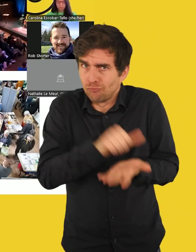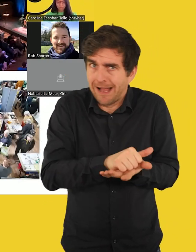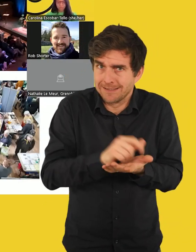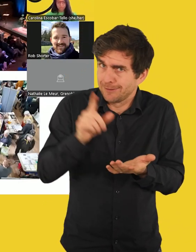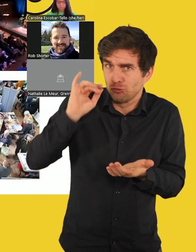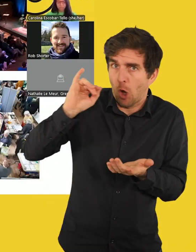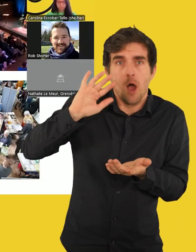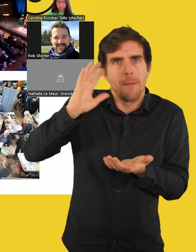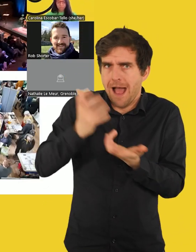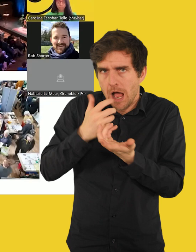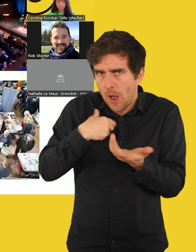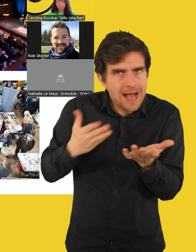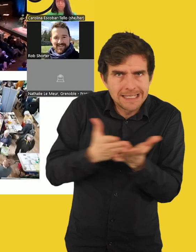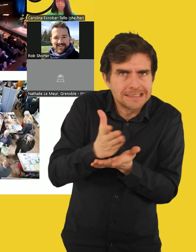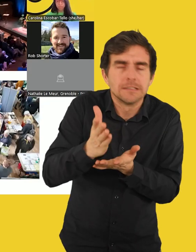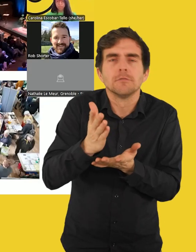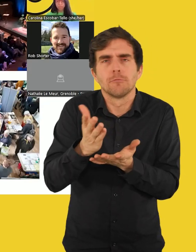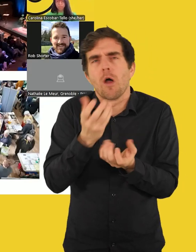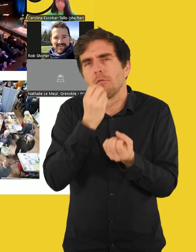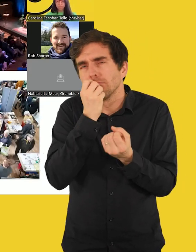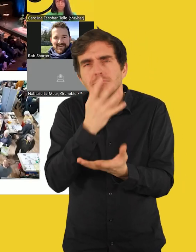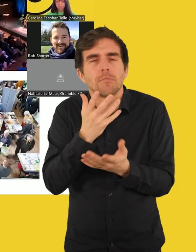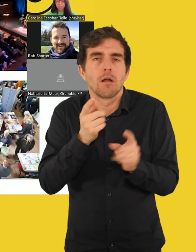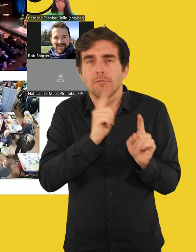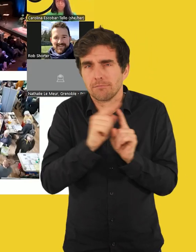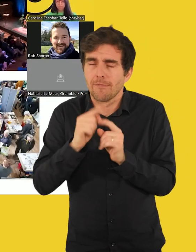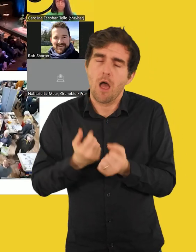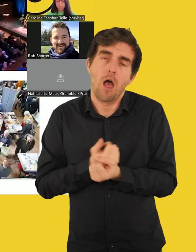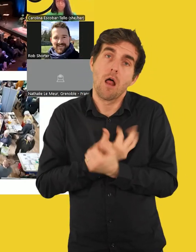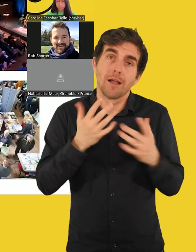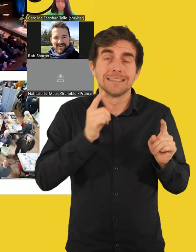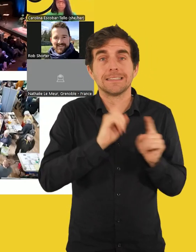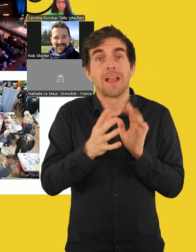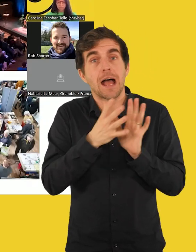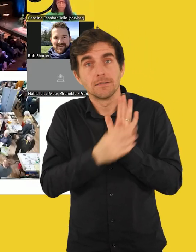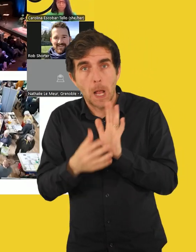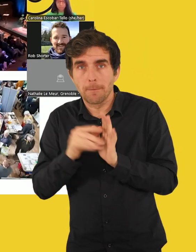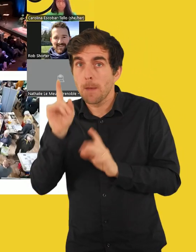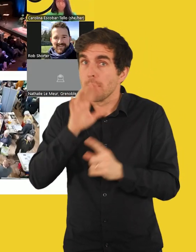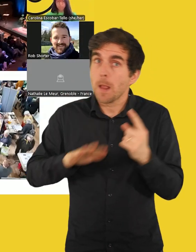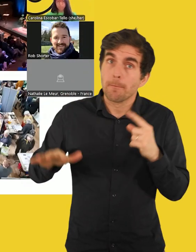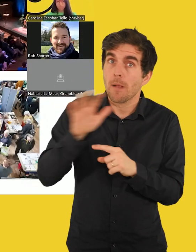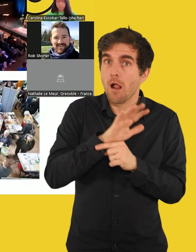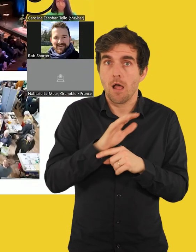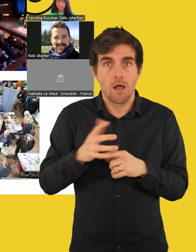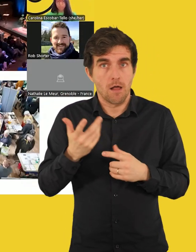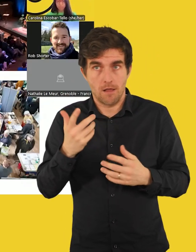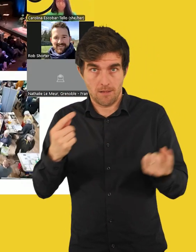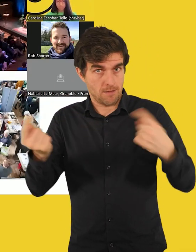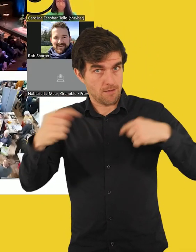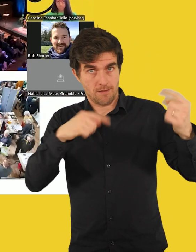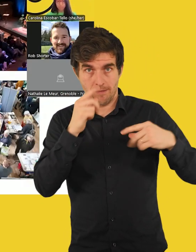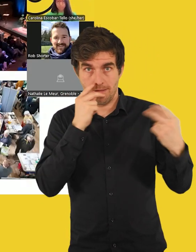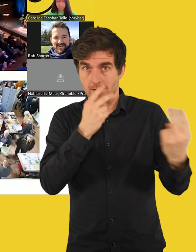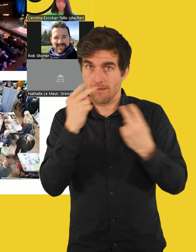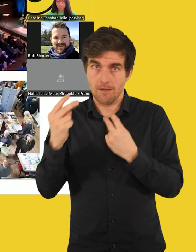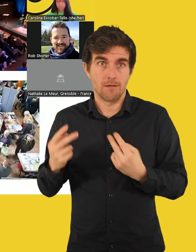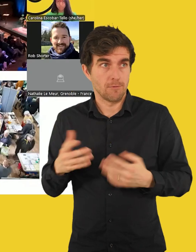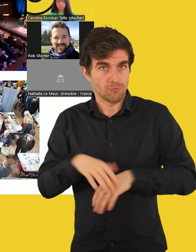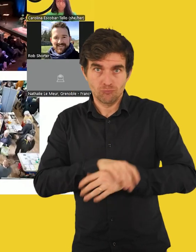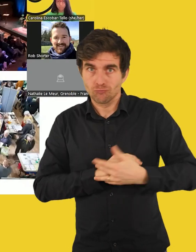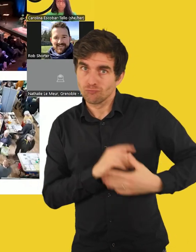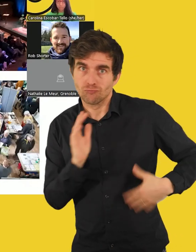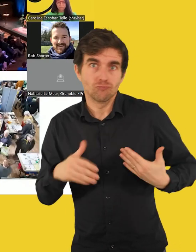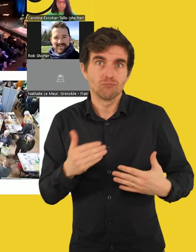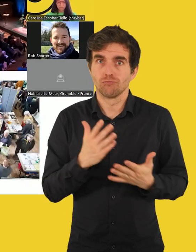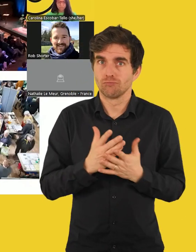people will then eventually actually give you a space at the table. I think there's many examples, people who are on this call today, who've